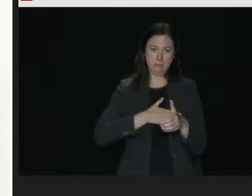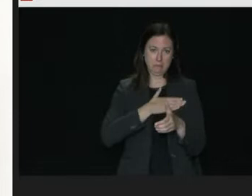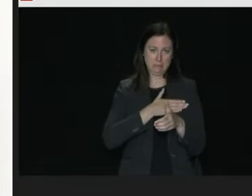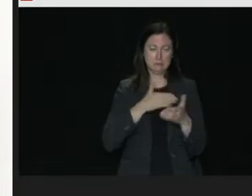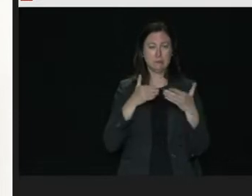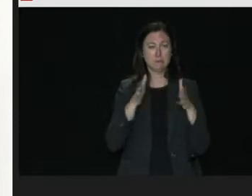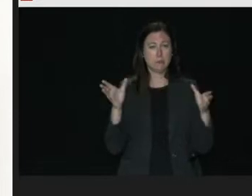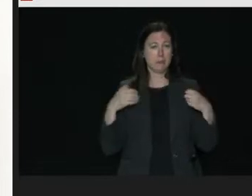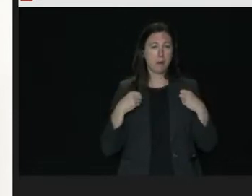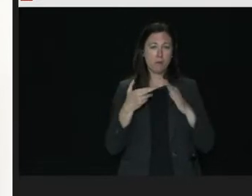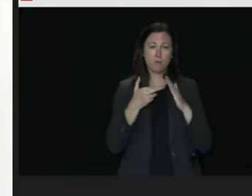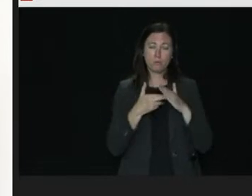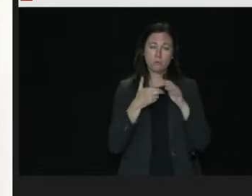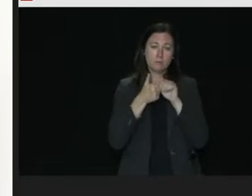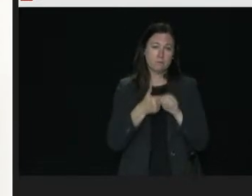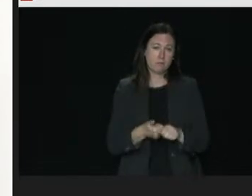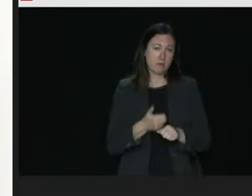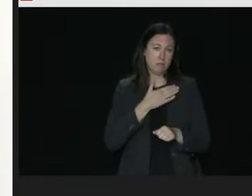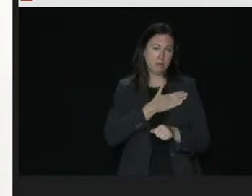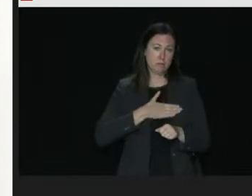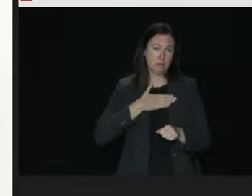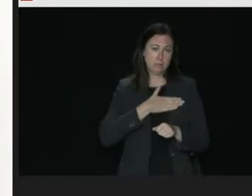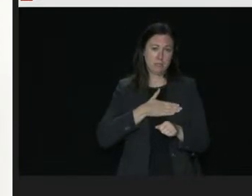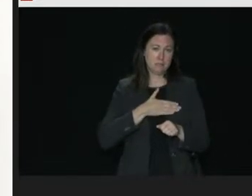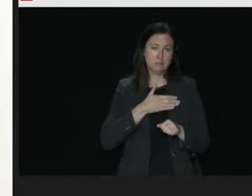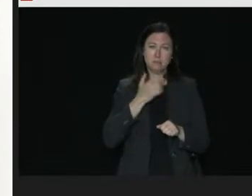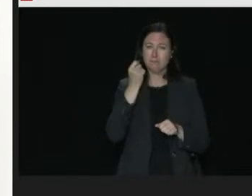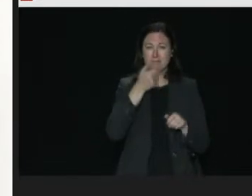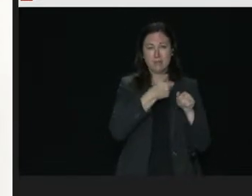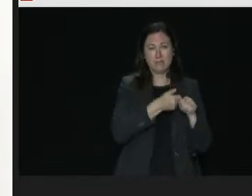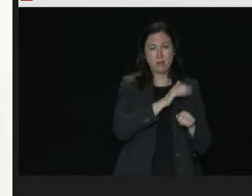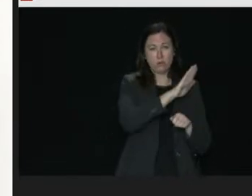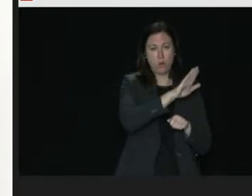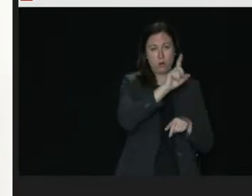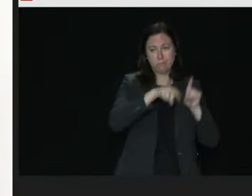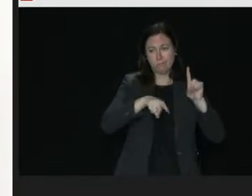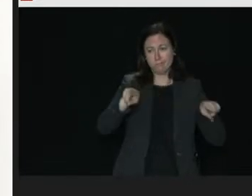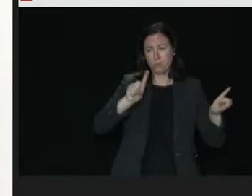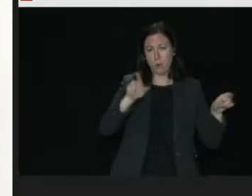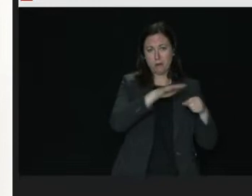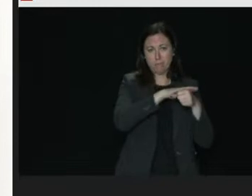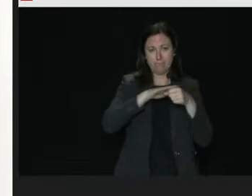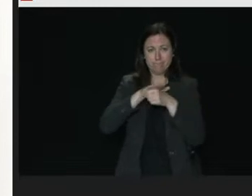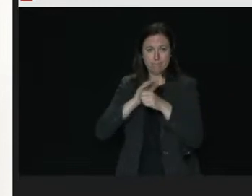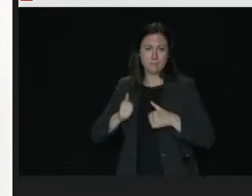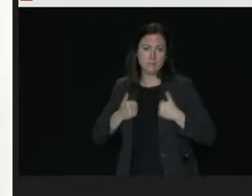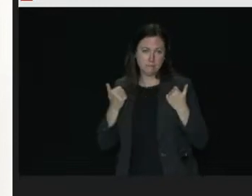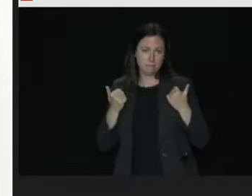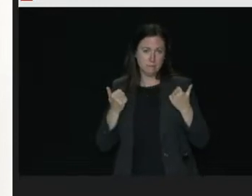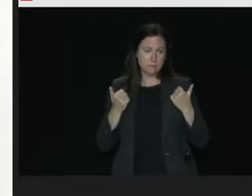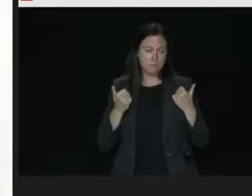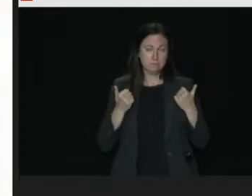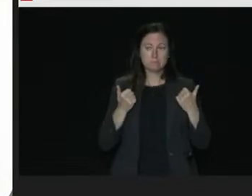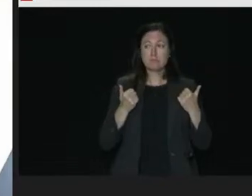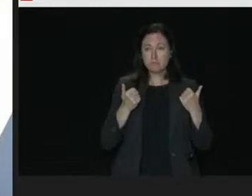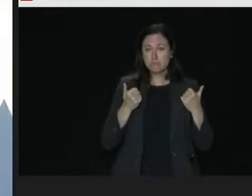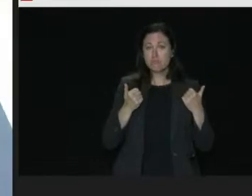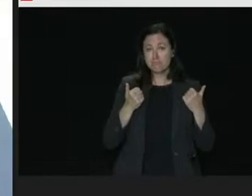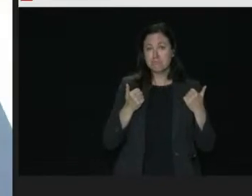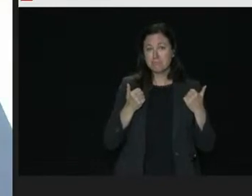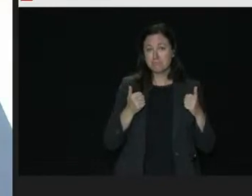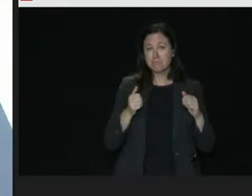advice based on the local epidemiological situation. We can all make indoor